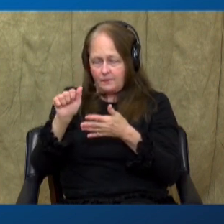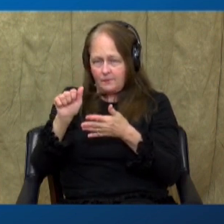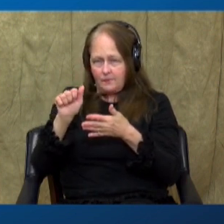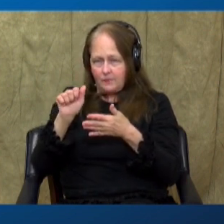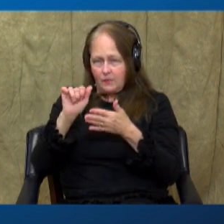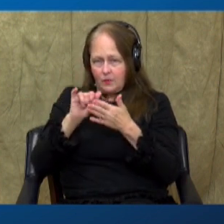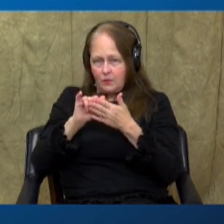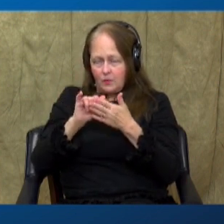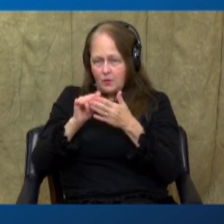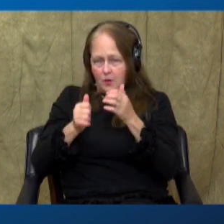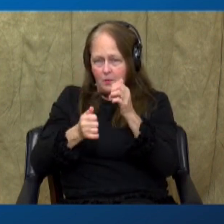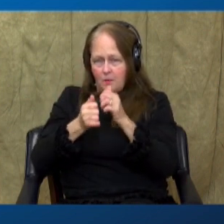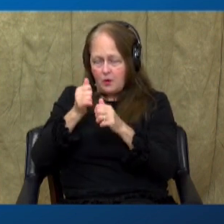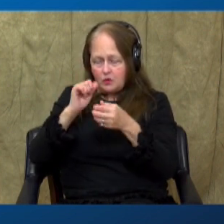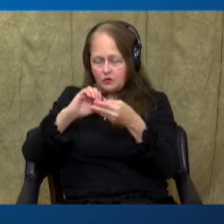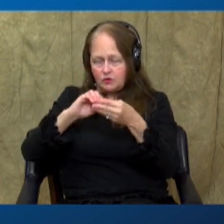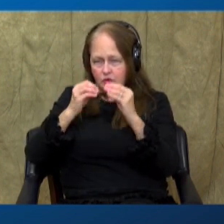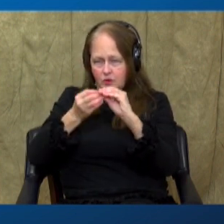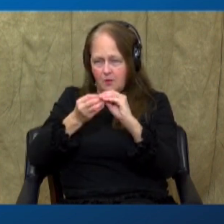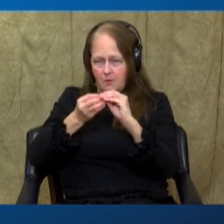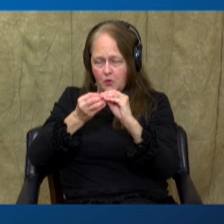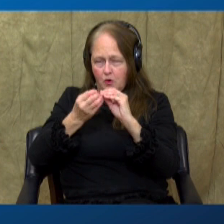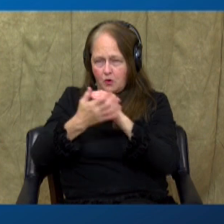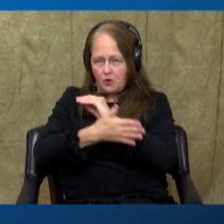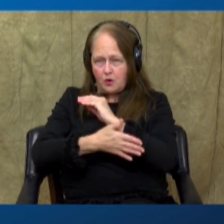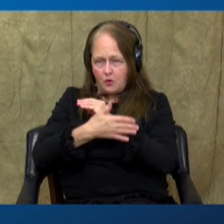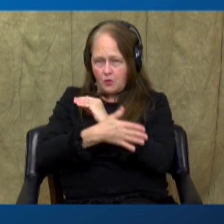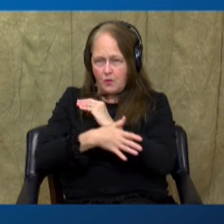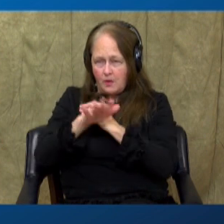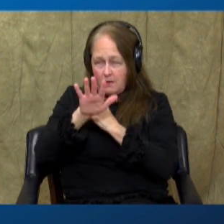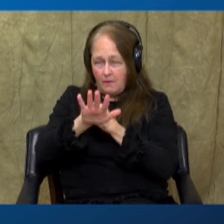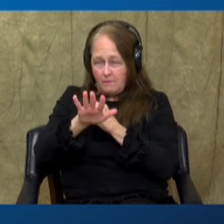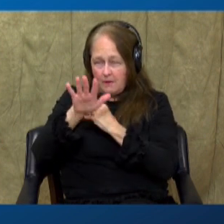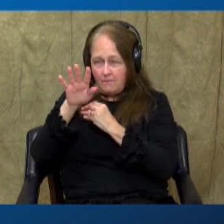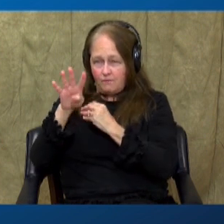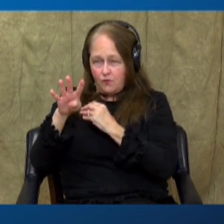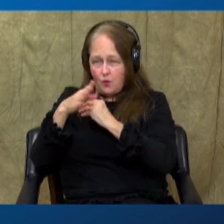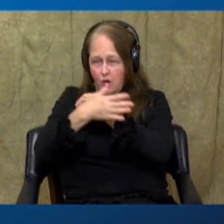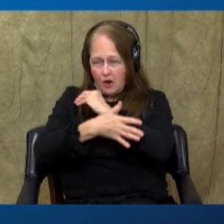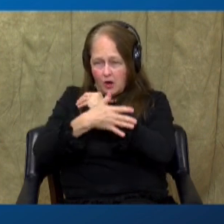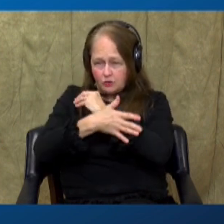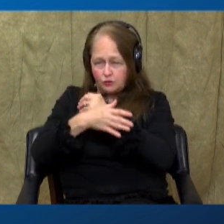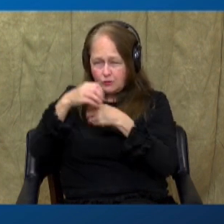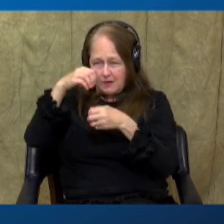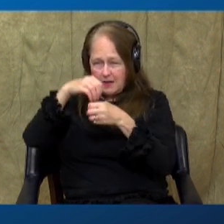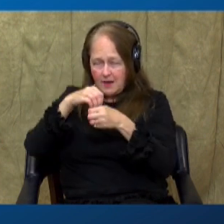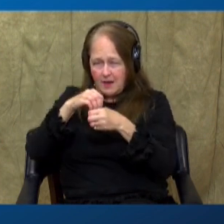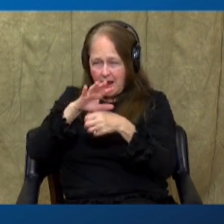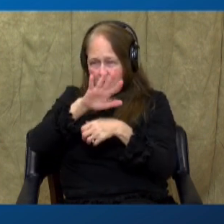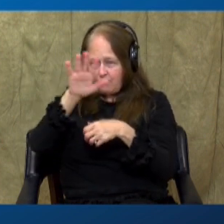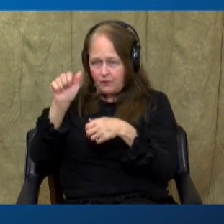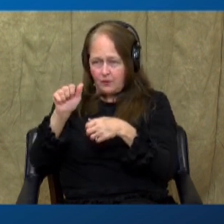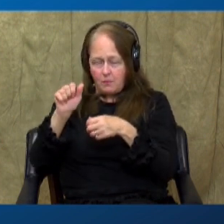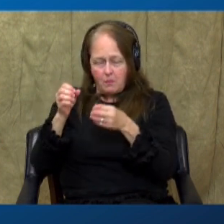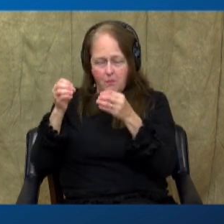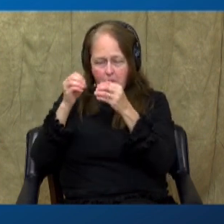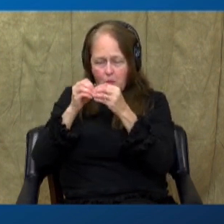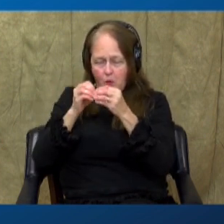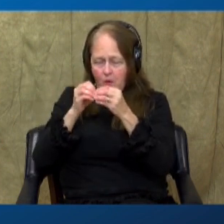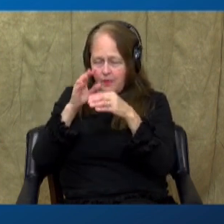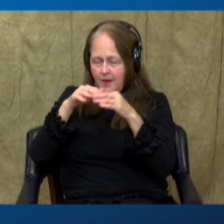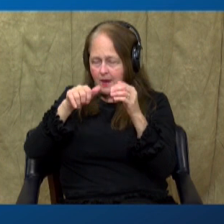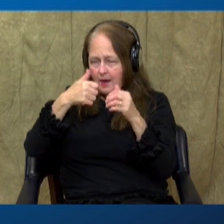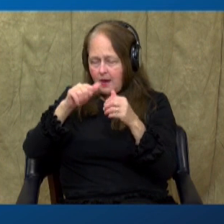the continent with the most number of countries. There are 54 countries in Africa, the most in any continent in the world.